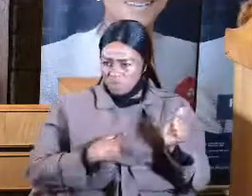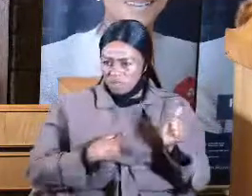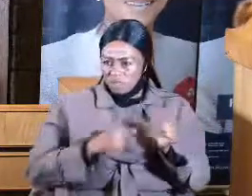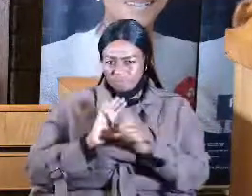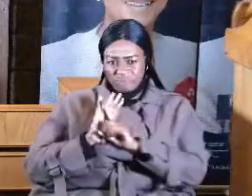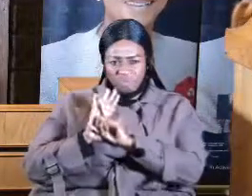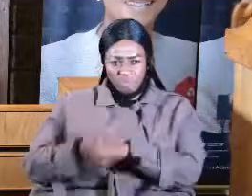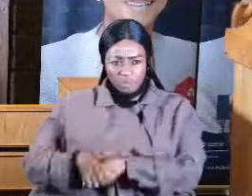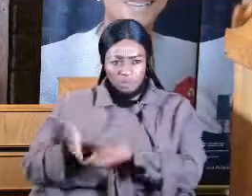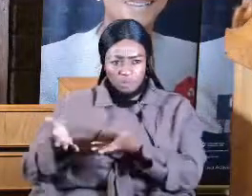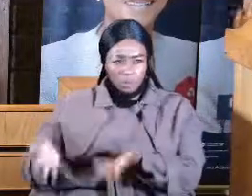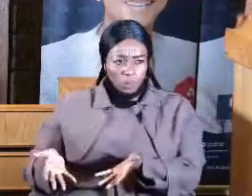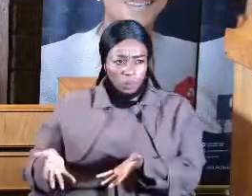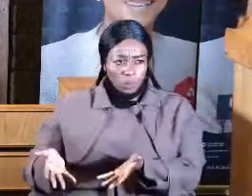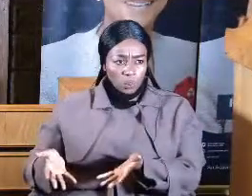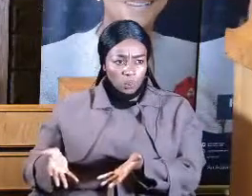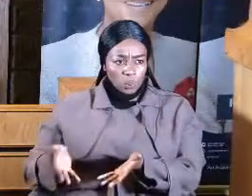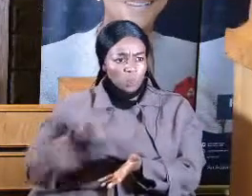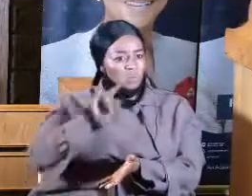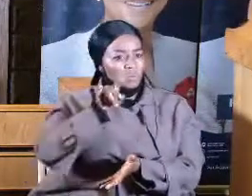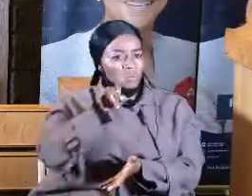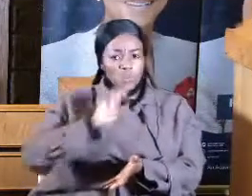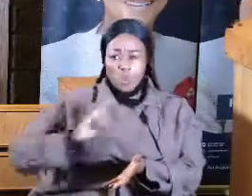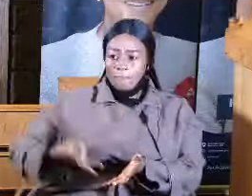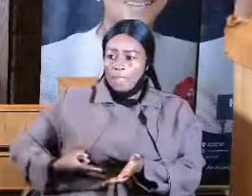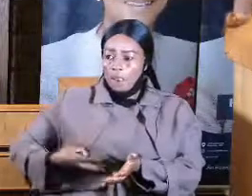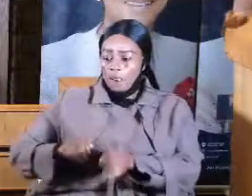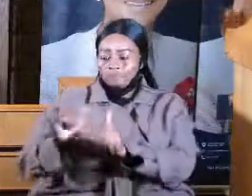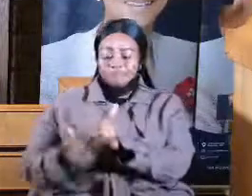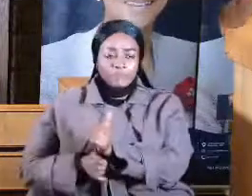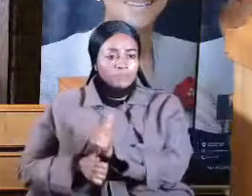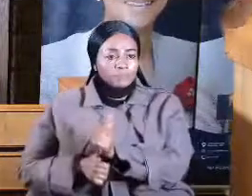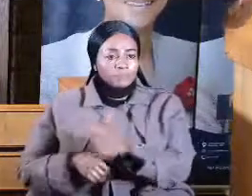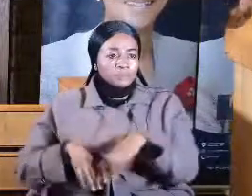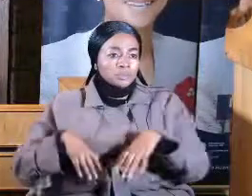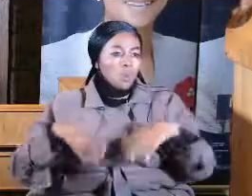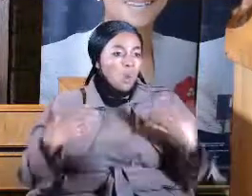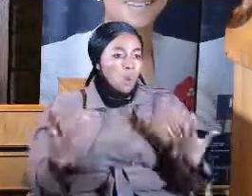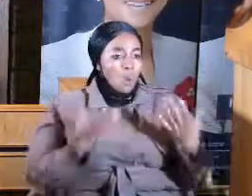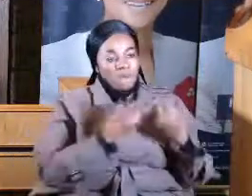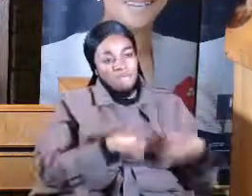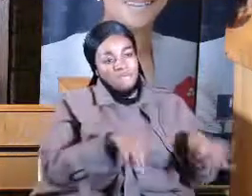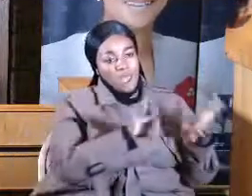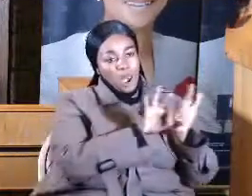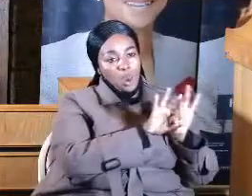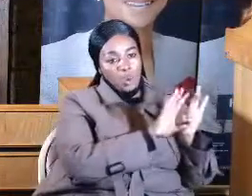to that you shall just be here? Or are we being valued